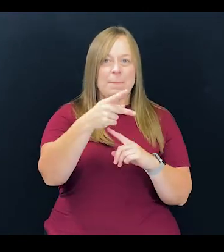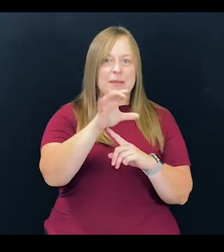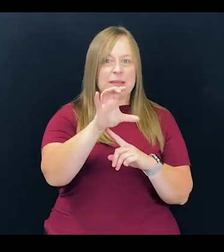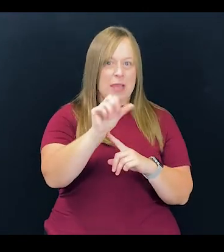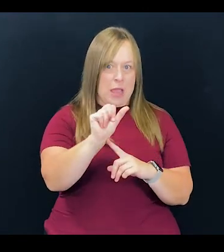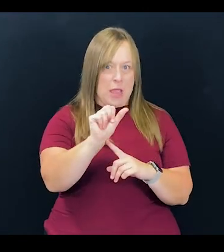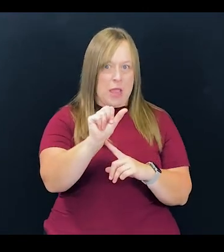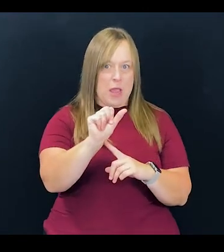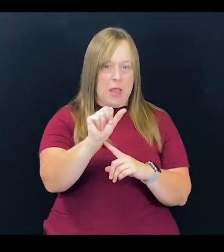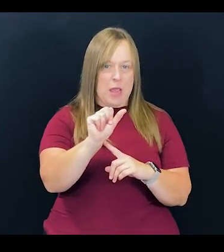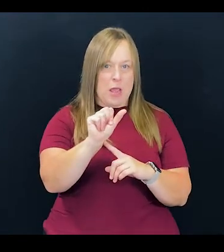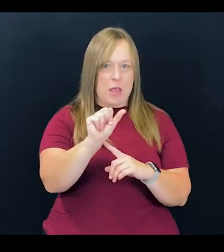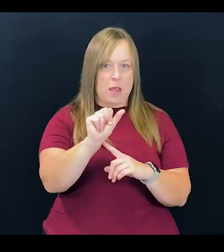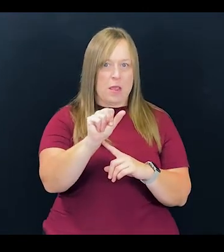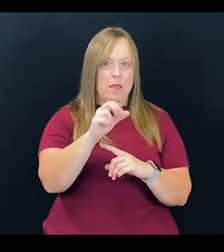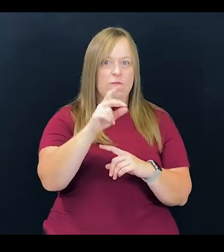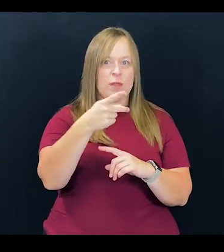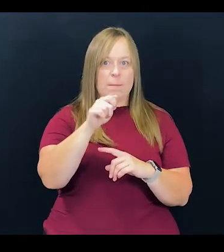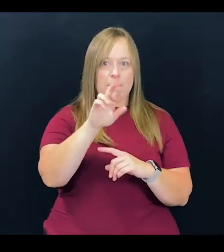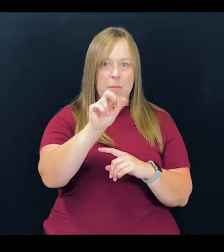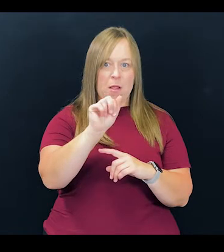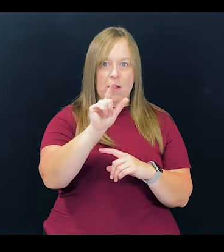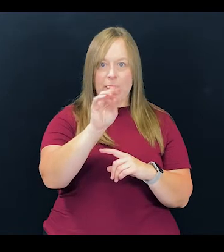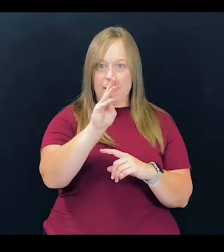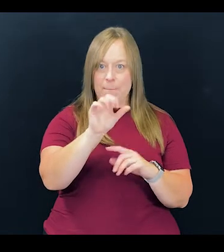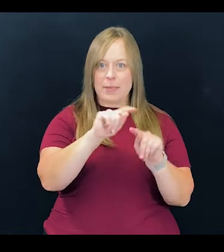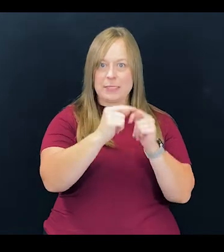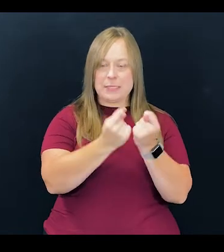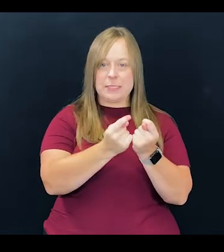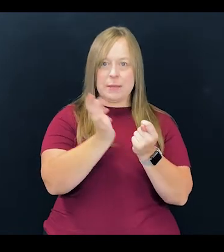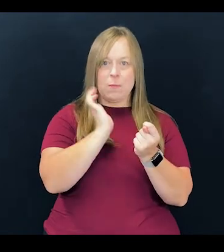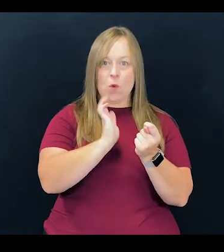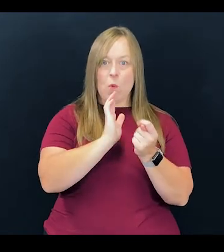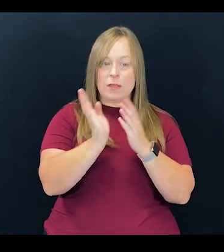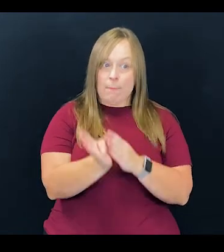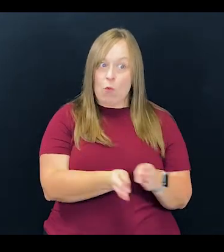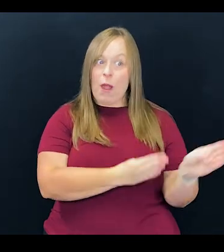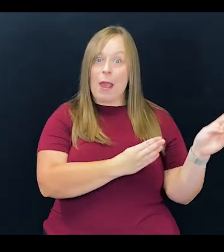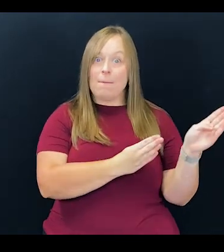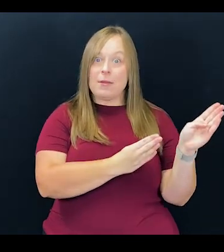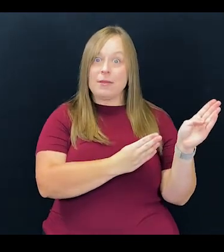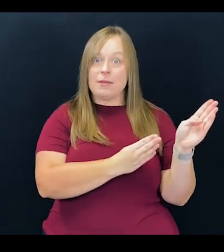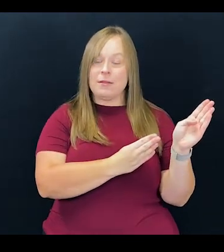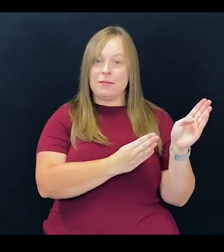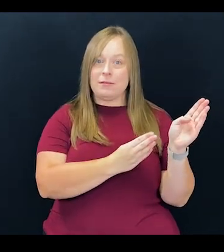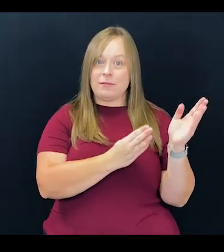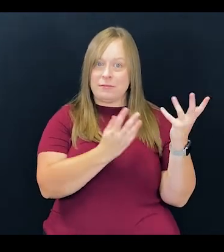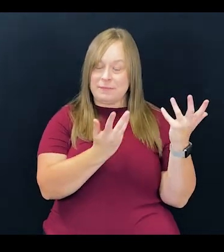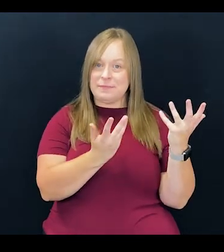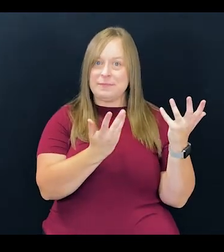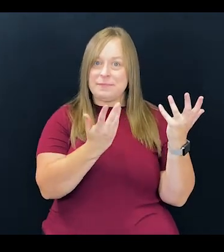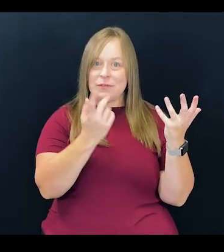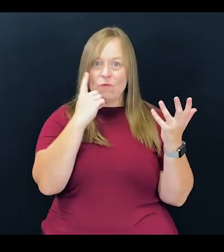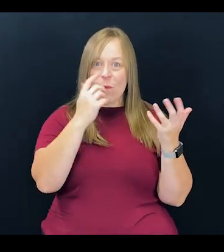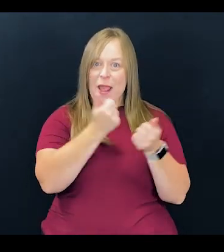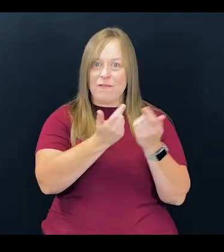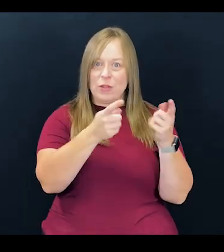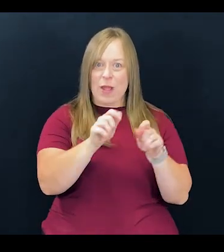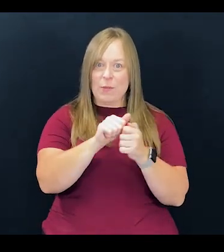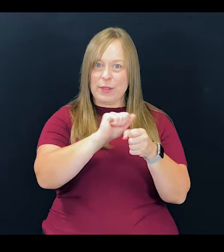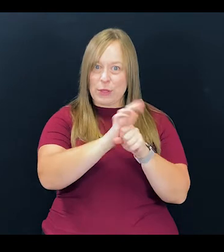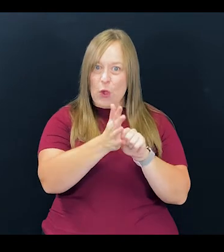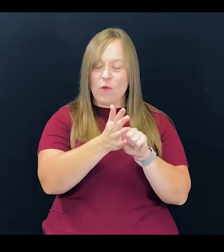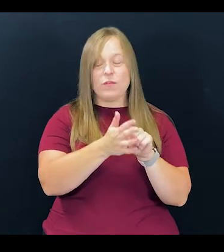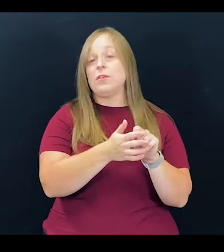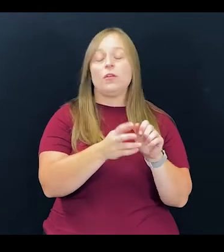already a PCA on the Paralympic team who was prepped in this